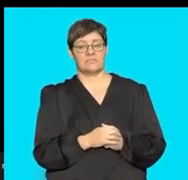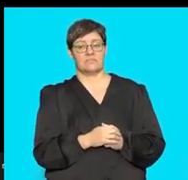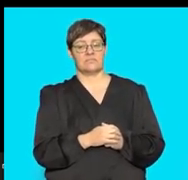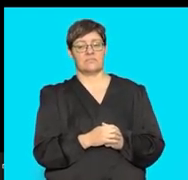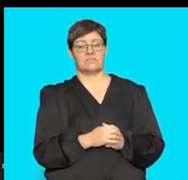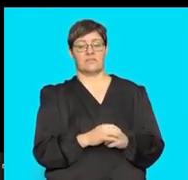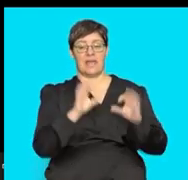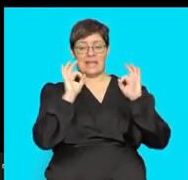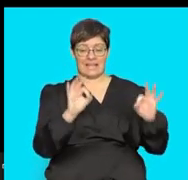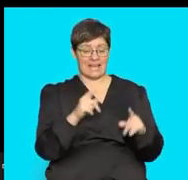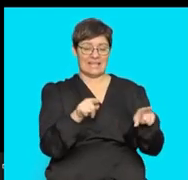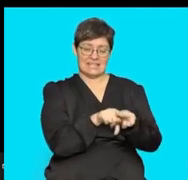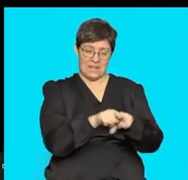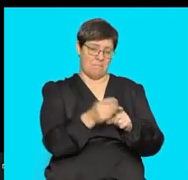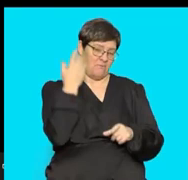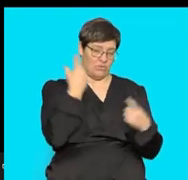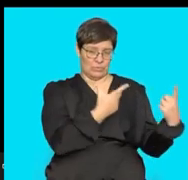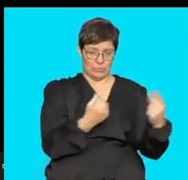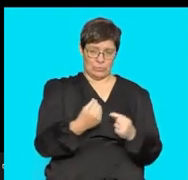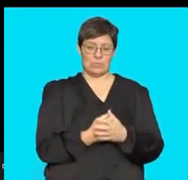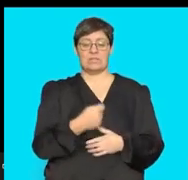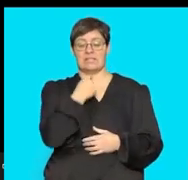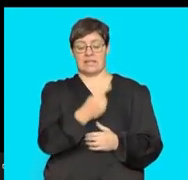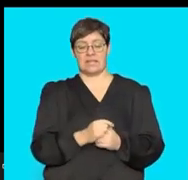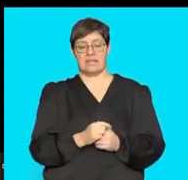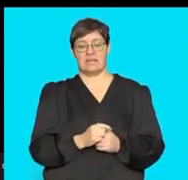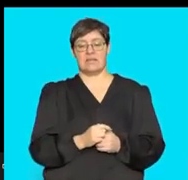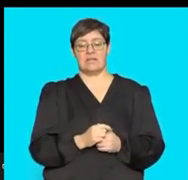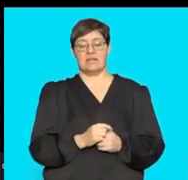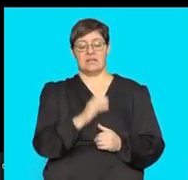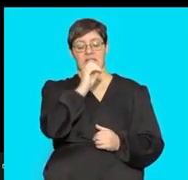Okay, and exactly as we did before, we're going to say